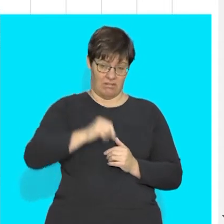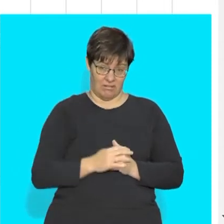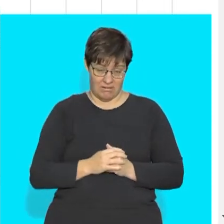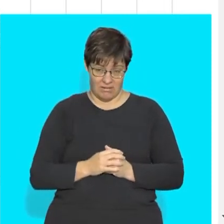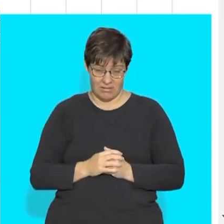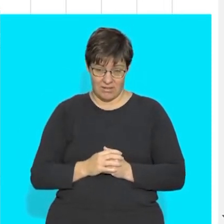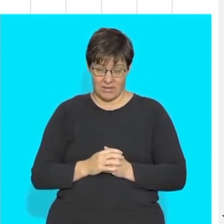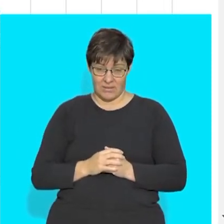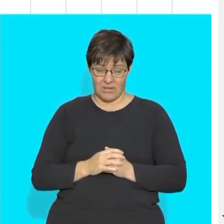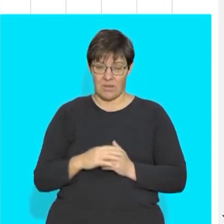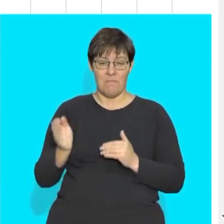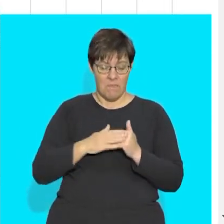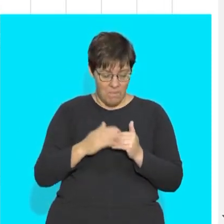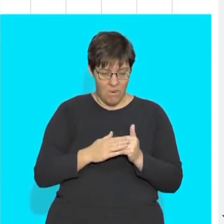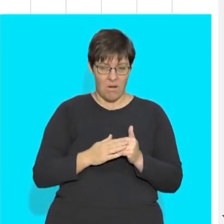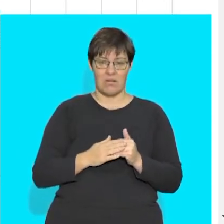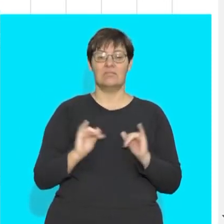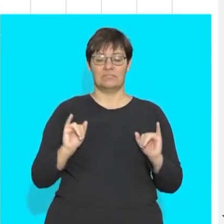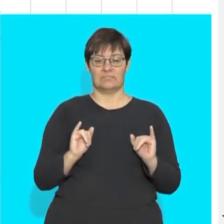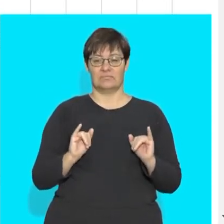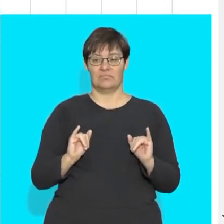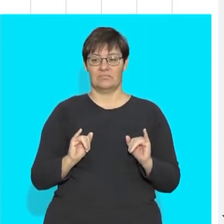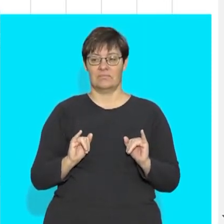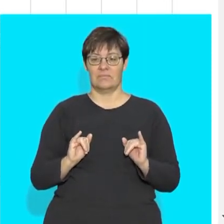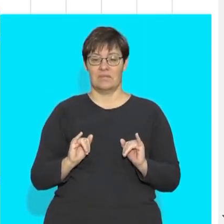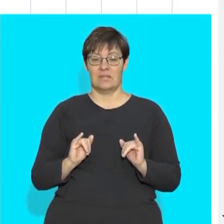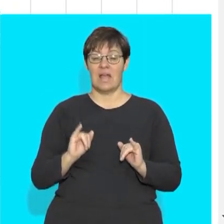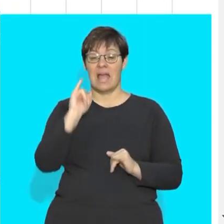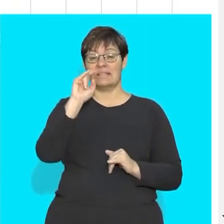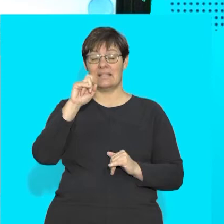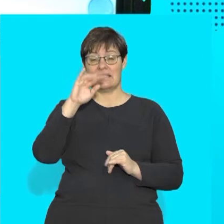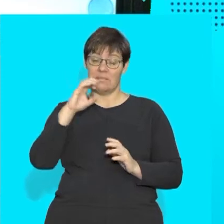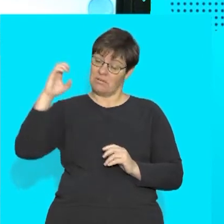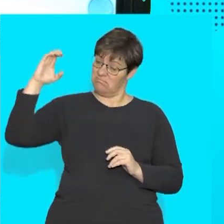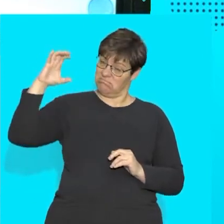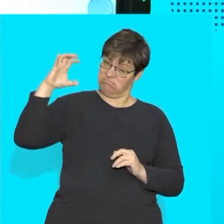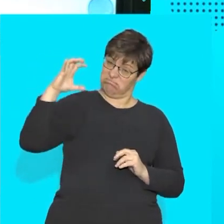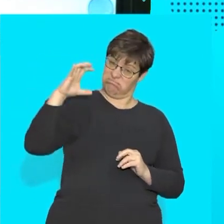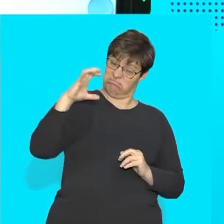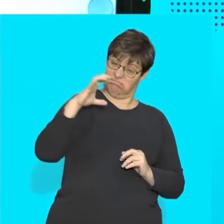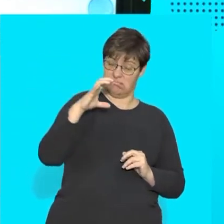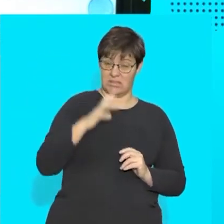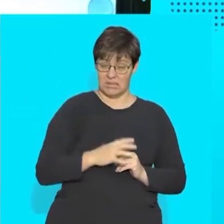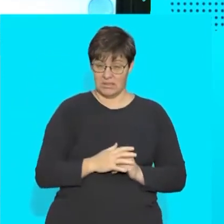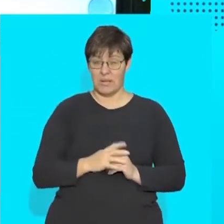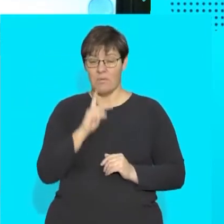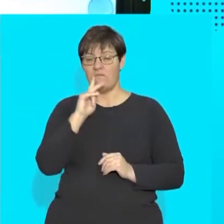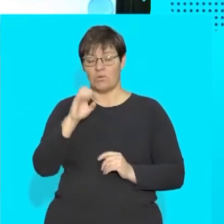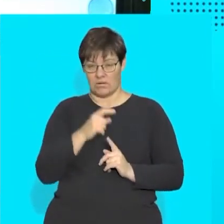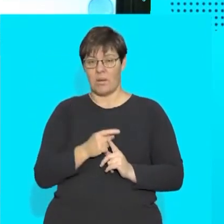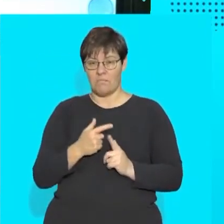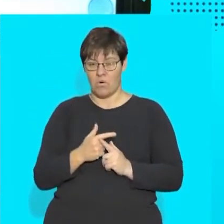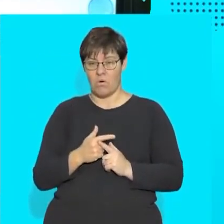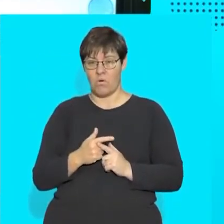of the squiggly lines. That tells me intensity is the brightness. So intensity means that we have more photons, okay? It's